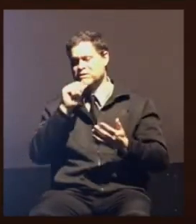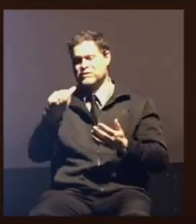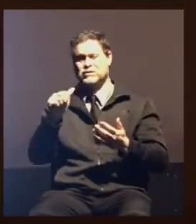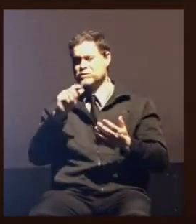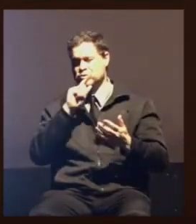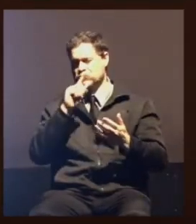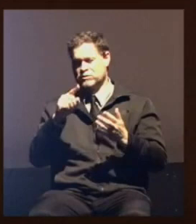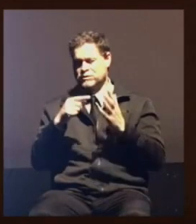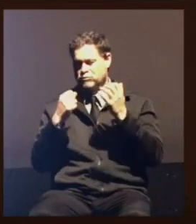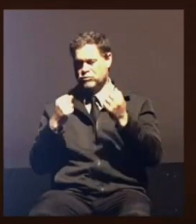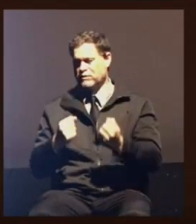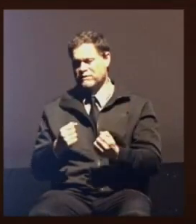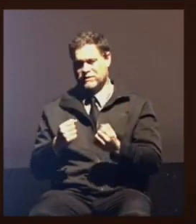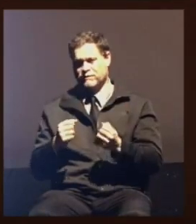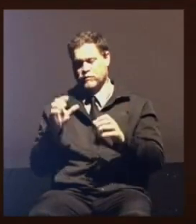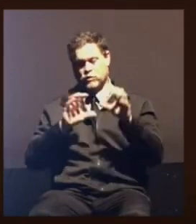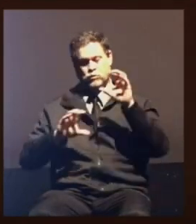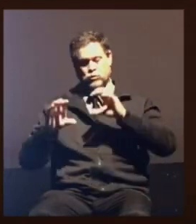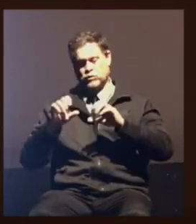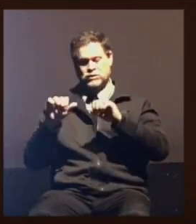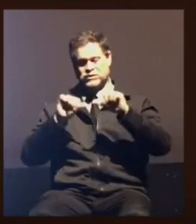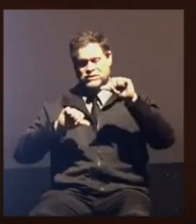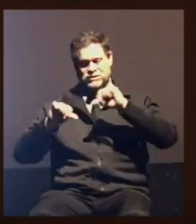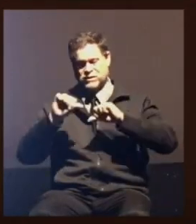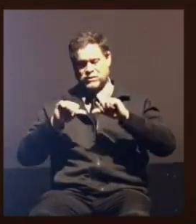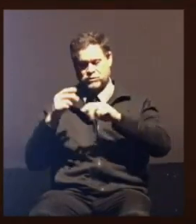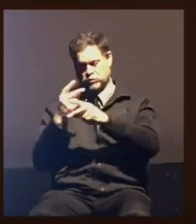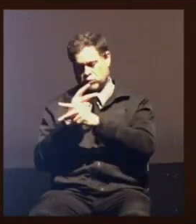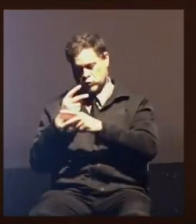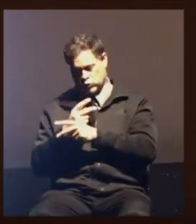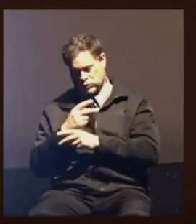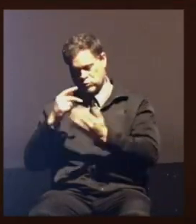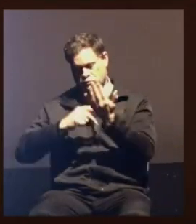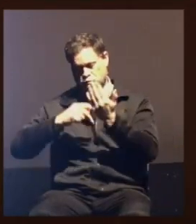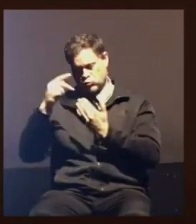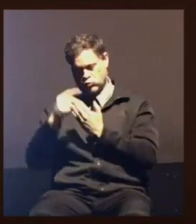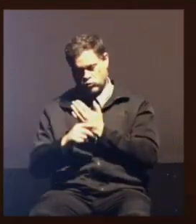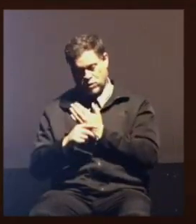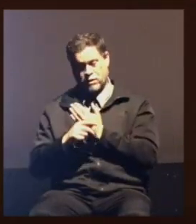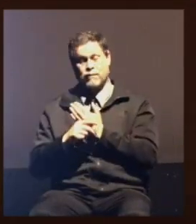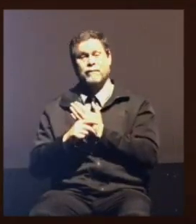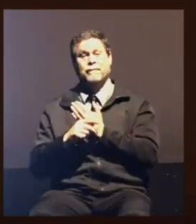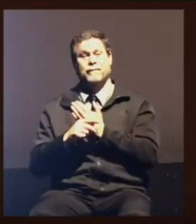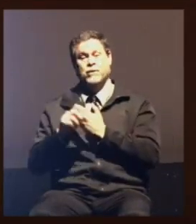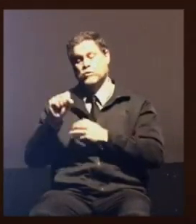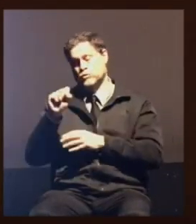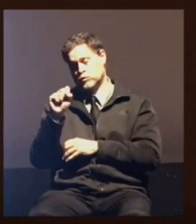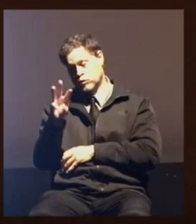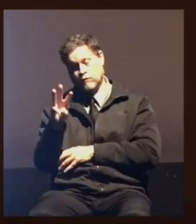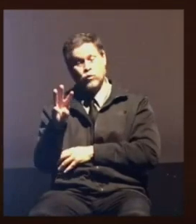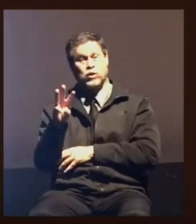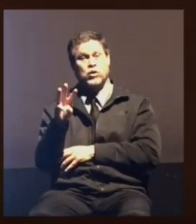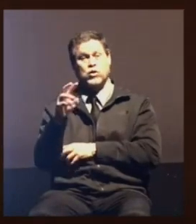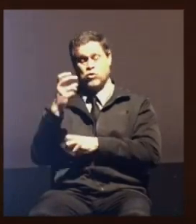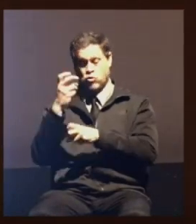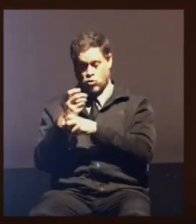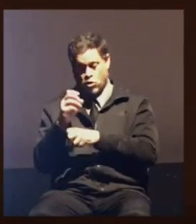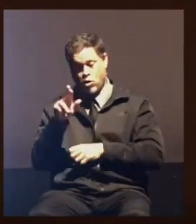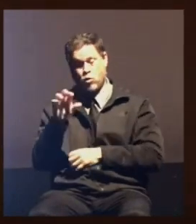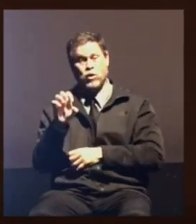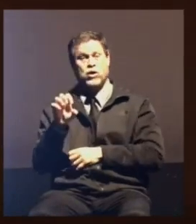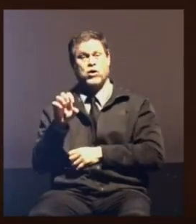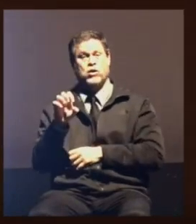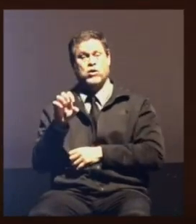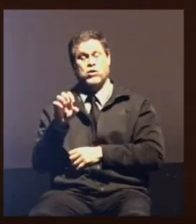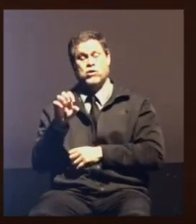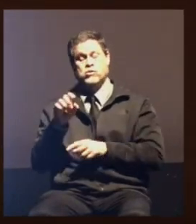prevalent. Computer science involves computing and programming their softwares, their hardwares,